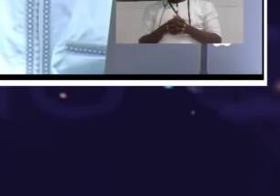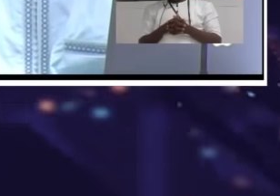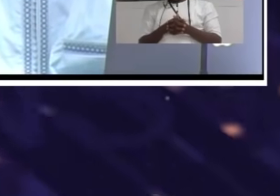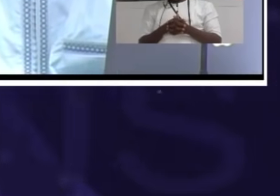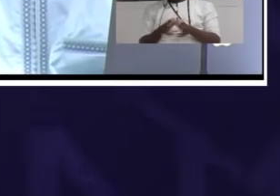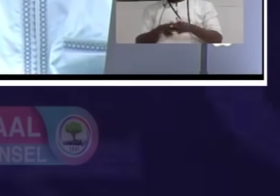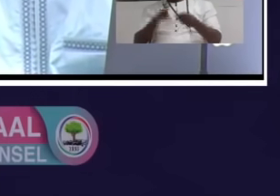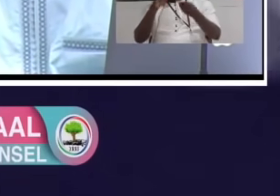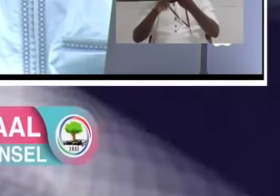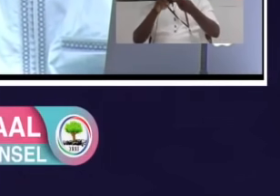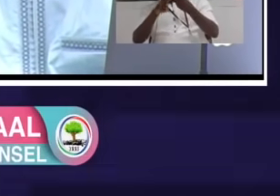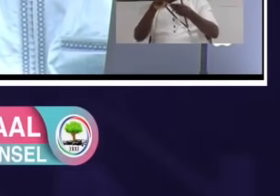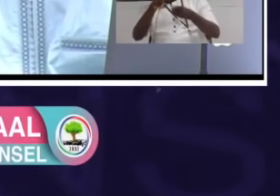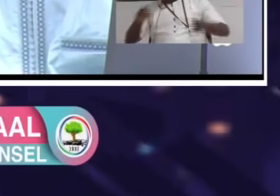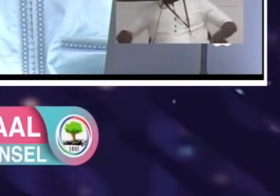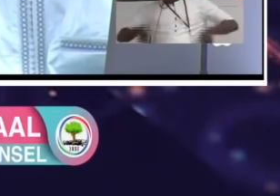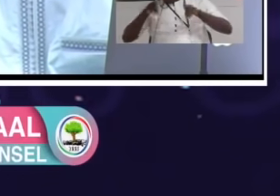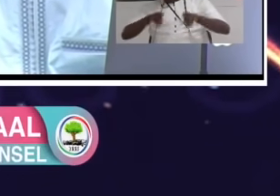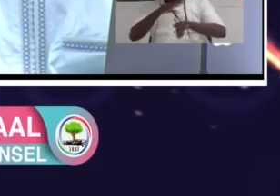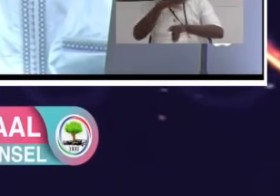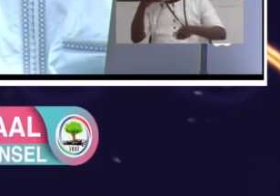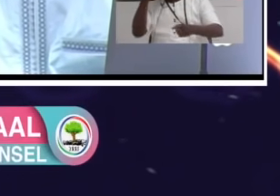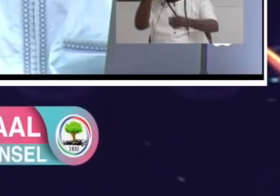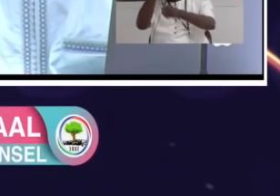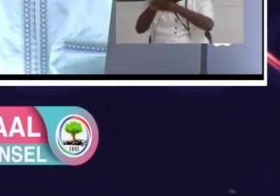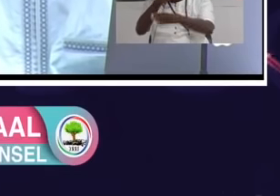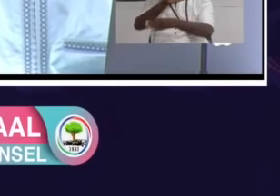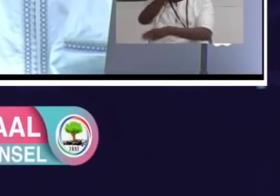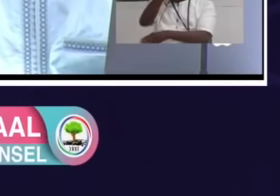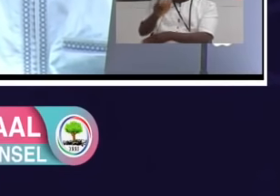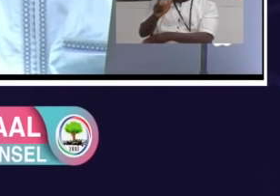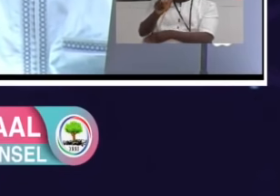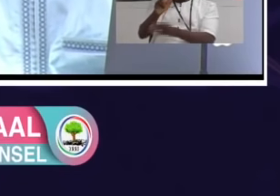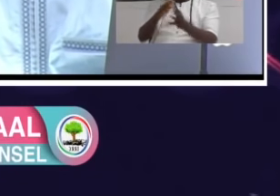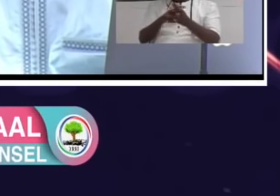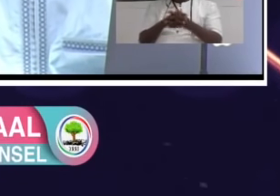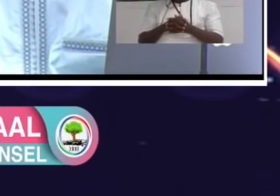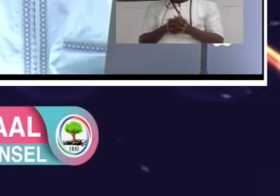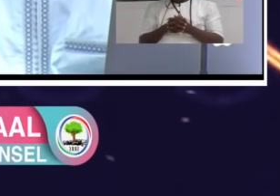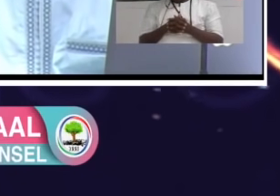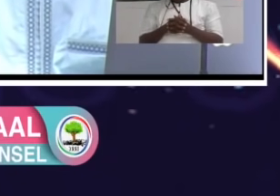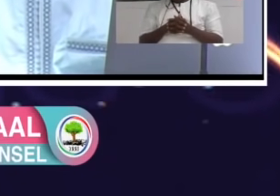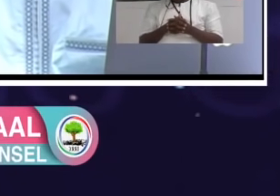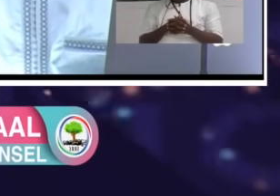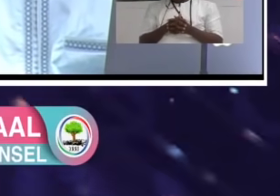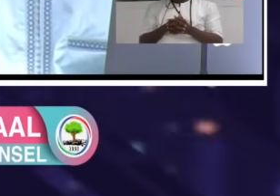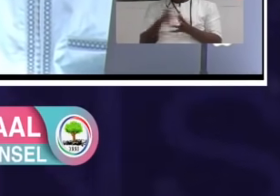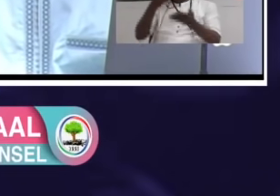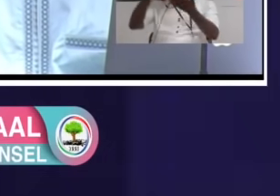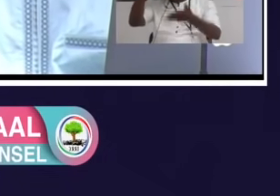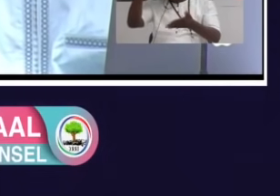You have participated in the execution of the Ghanaians. Bokanga ci ñi reewon Ghanaians.